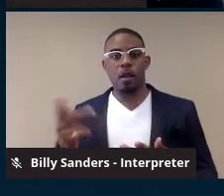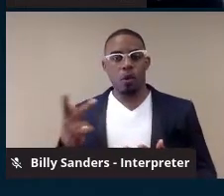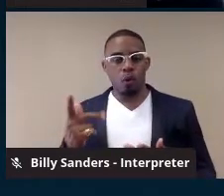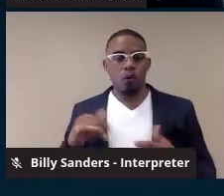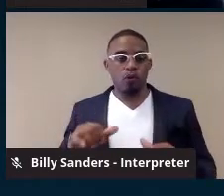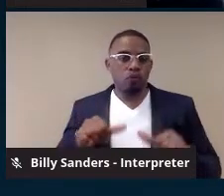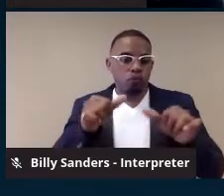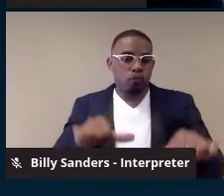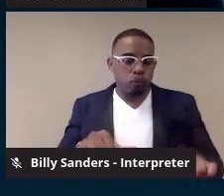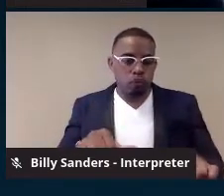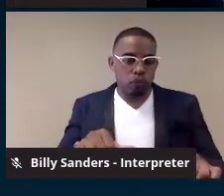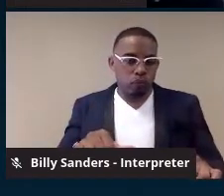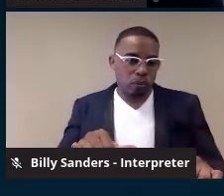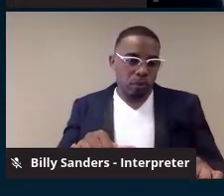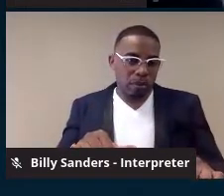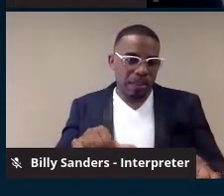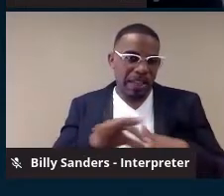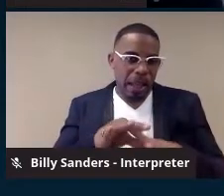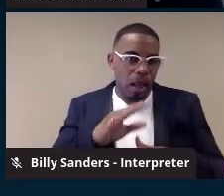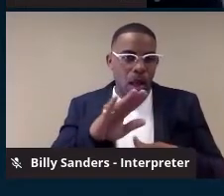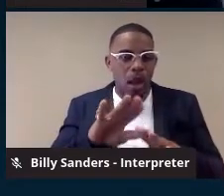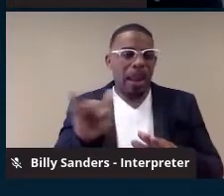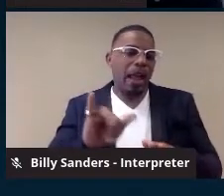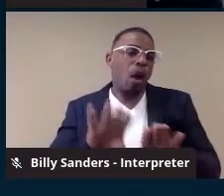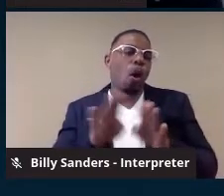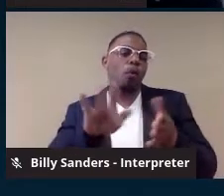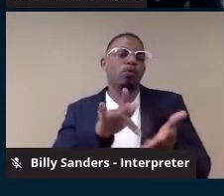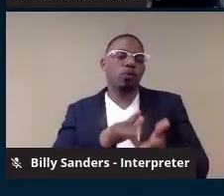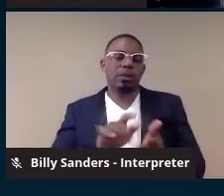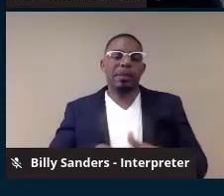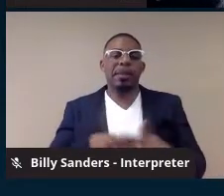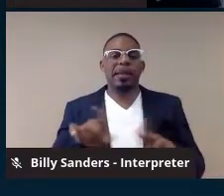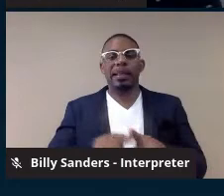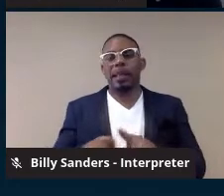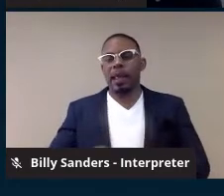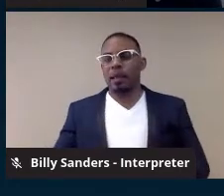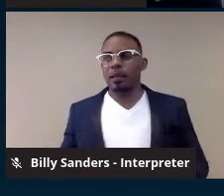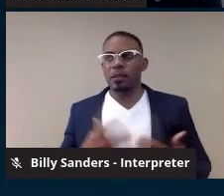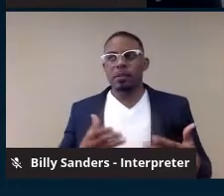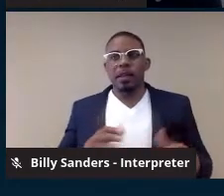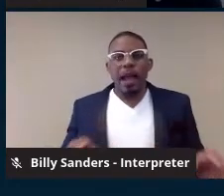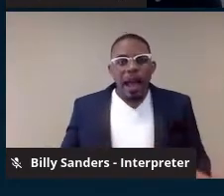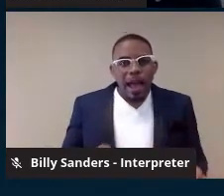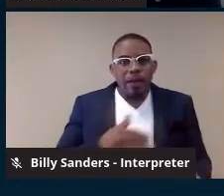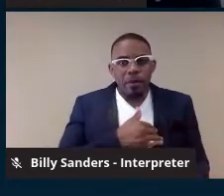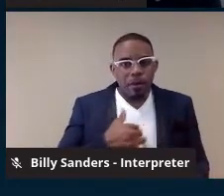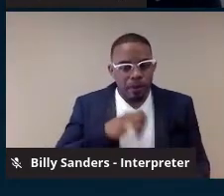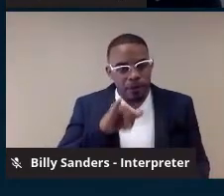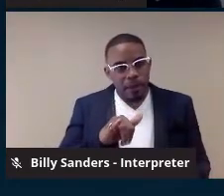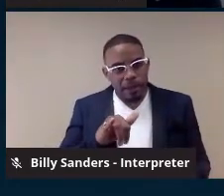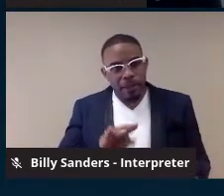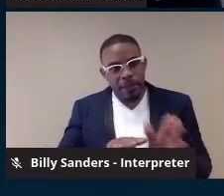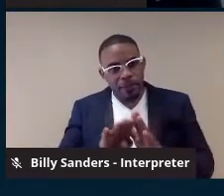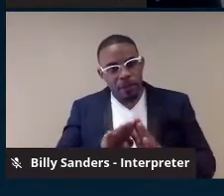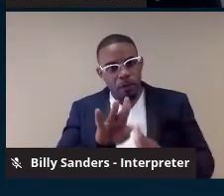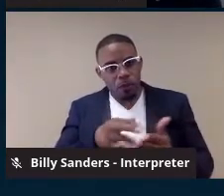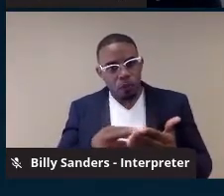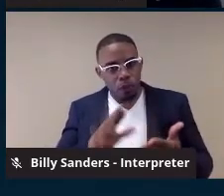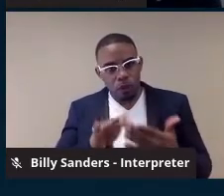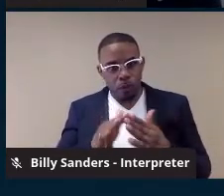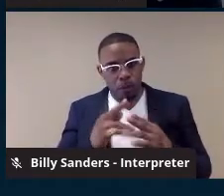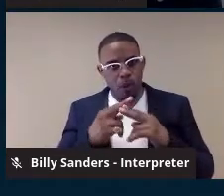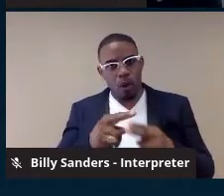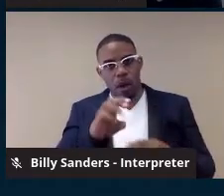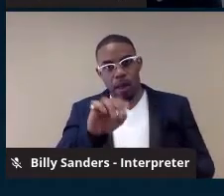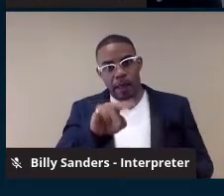a podcast about open source and our experience as kind of active members of an open source community, and it's called